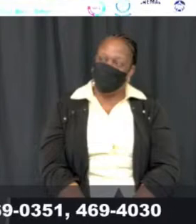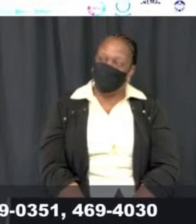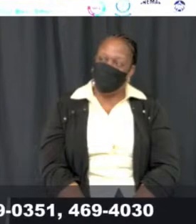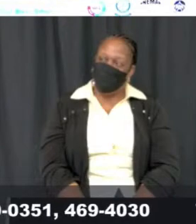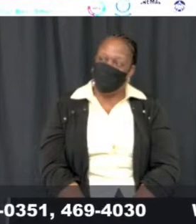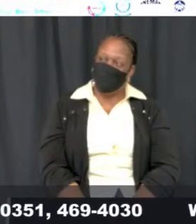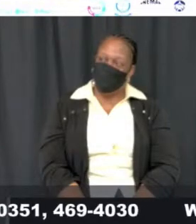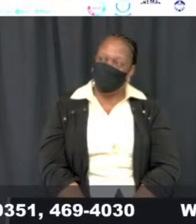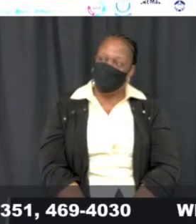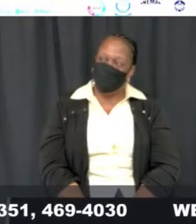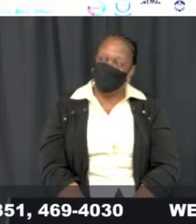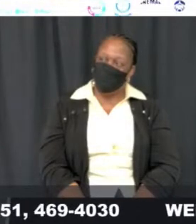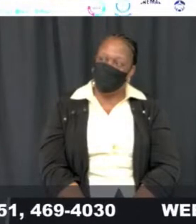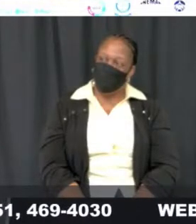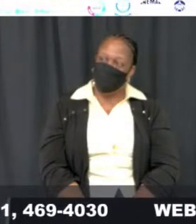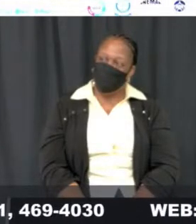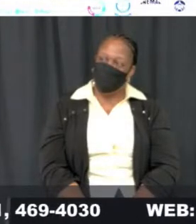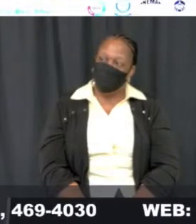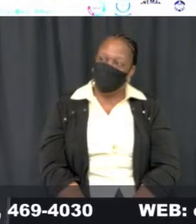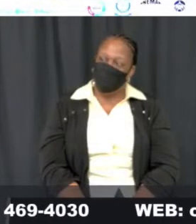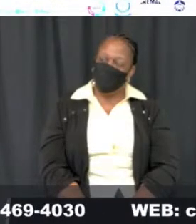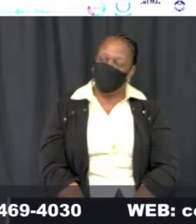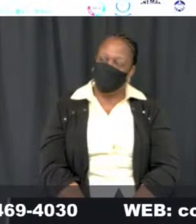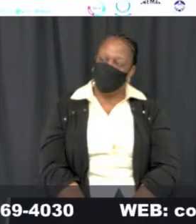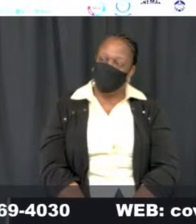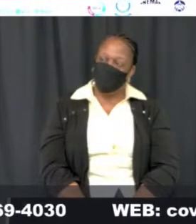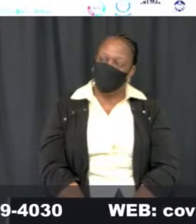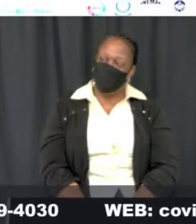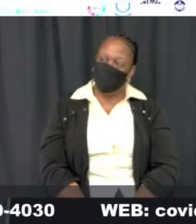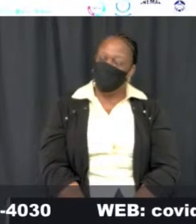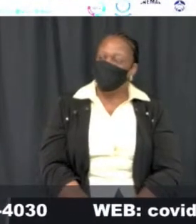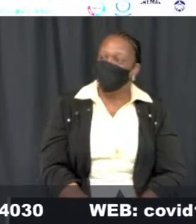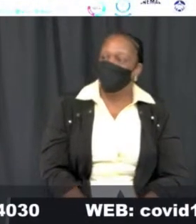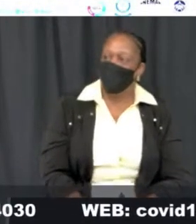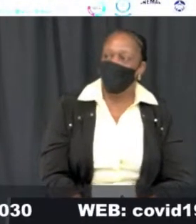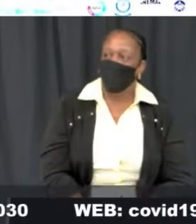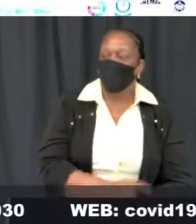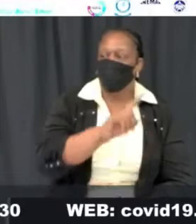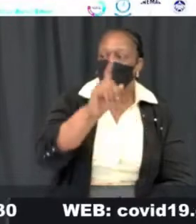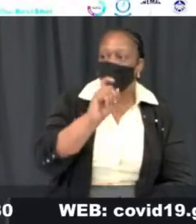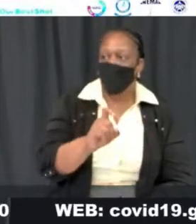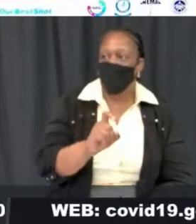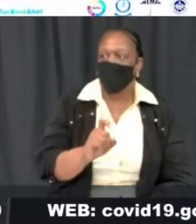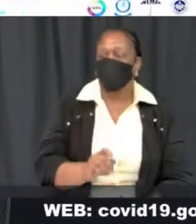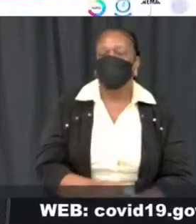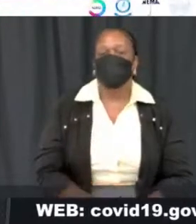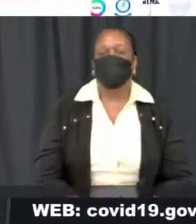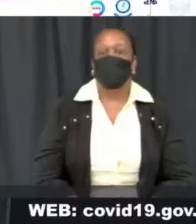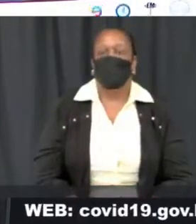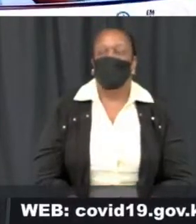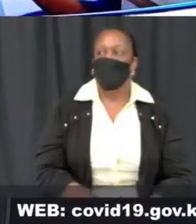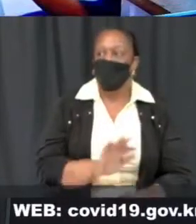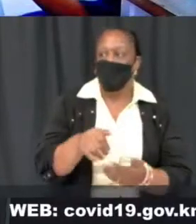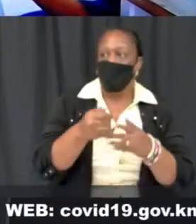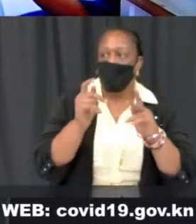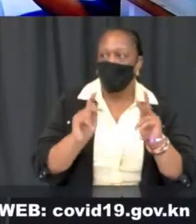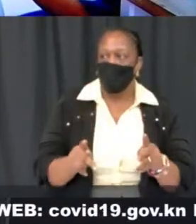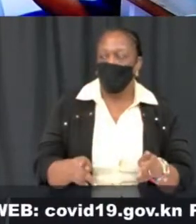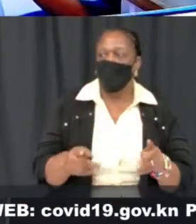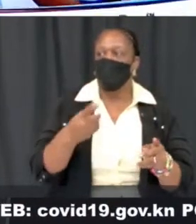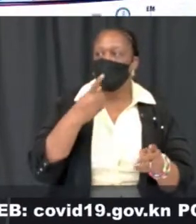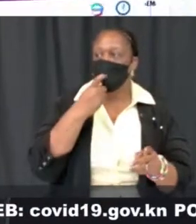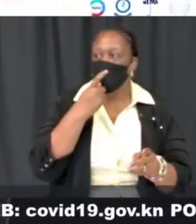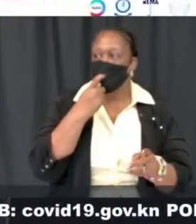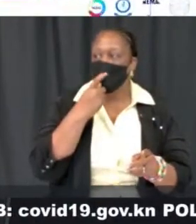at Devon Cornelius. Of the current cases of COVID-19, what is